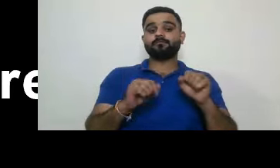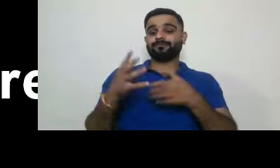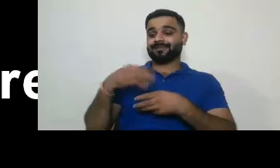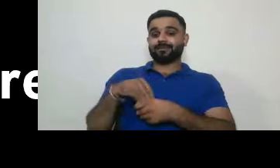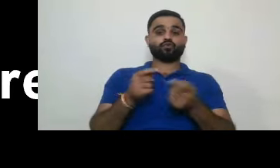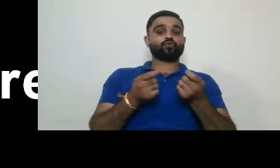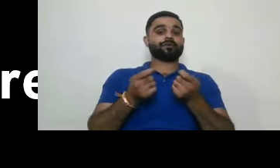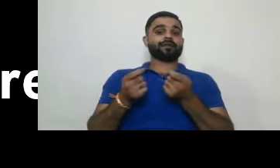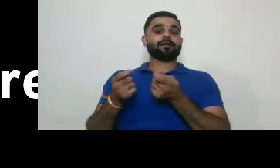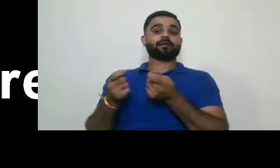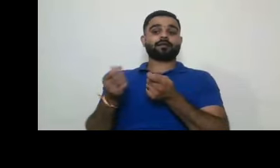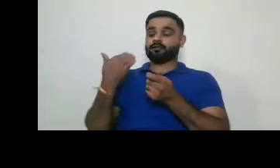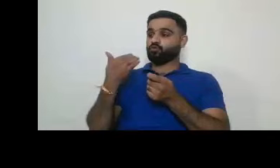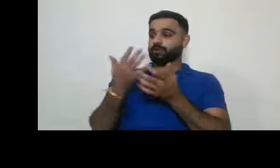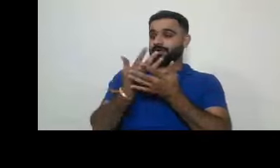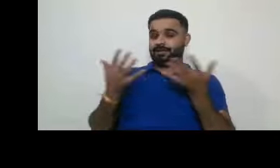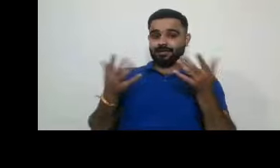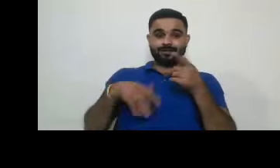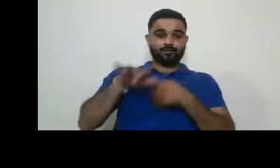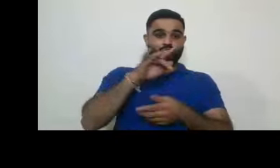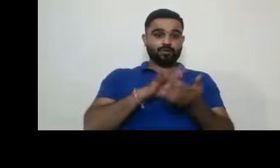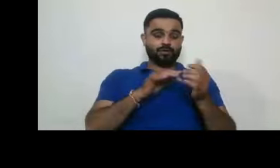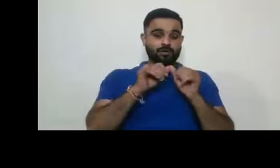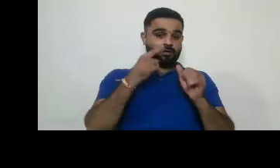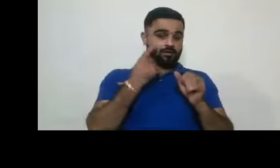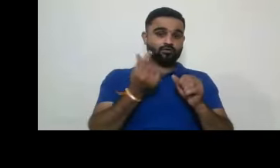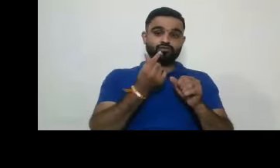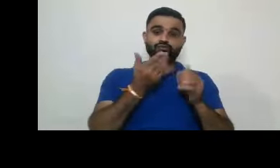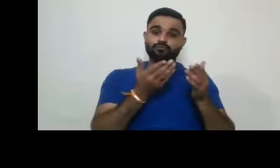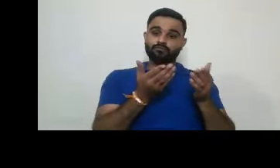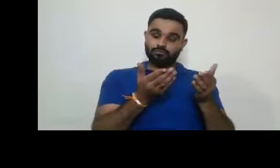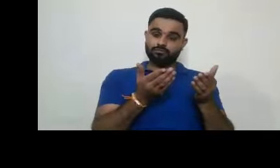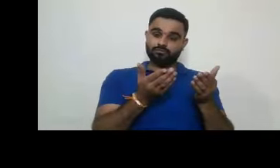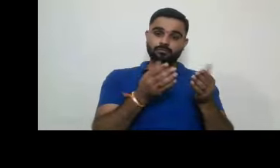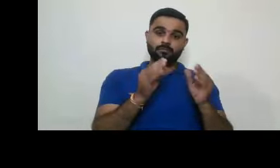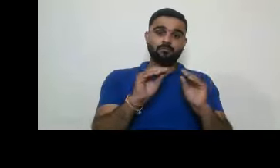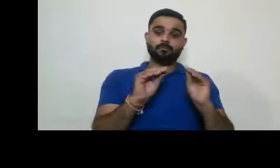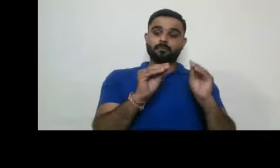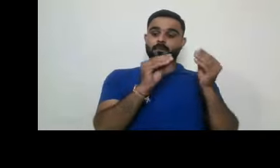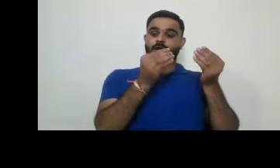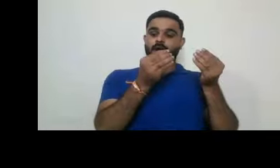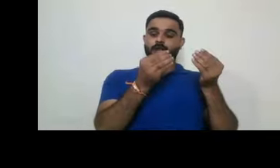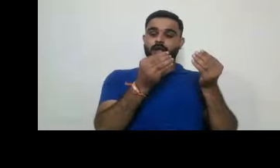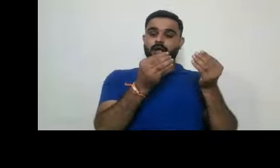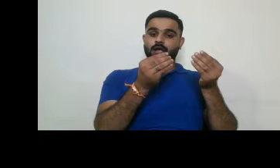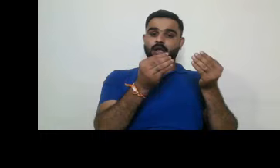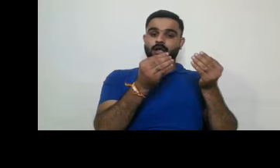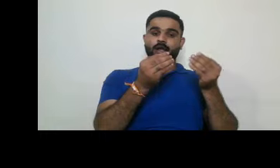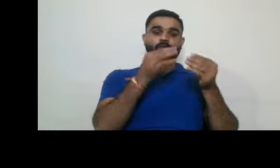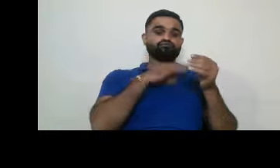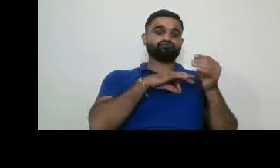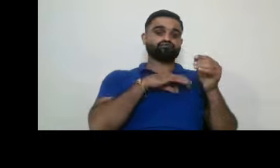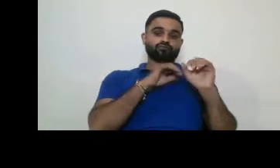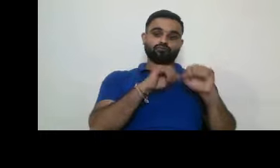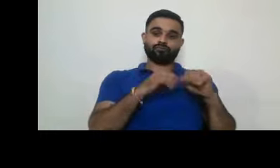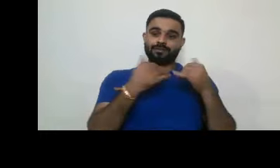think the latest elephant in the room, AI, would be used for better to our advantage.